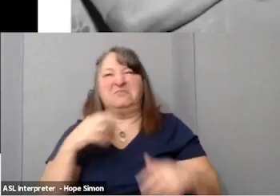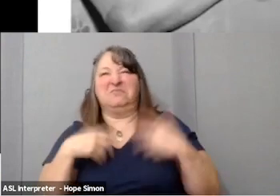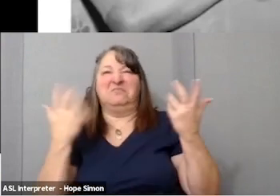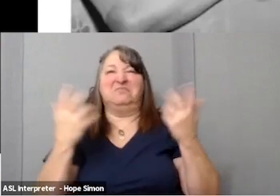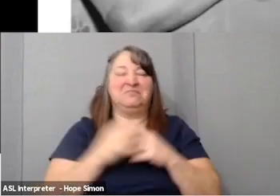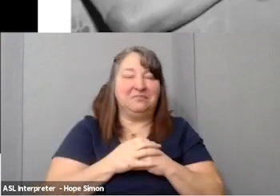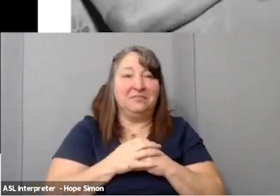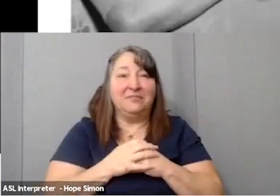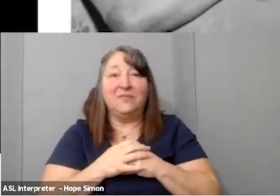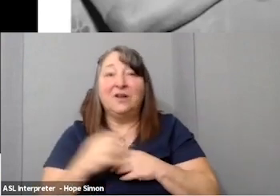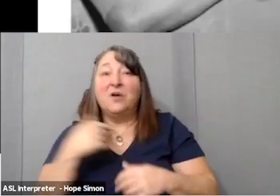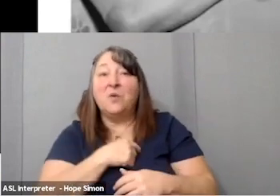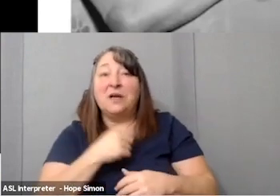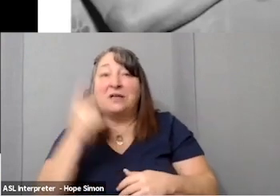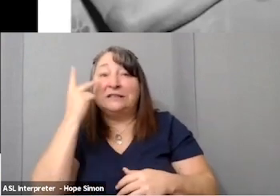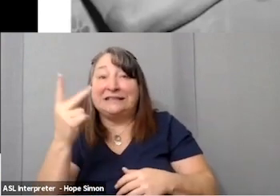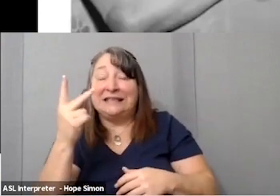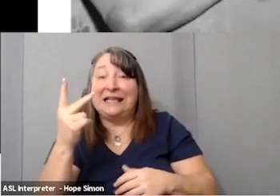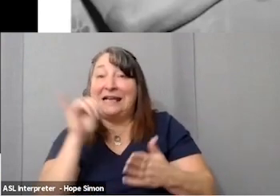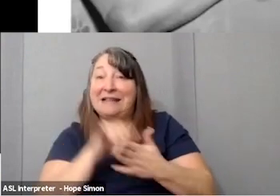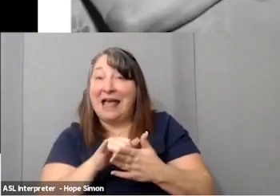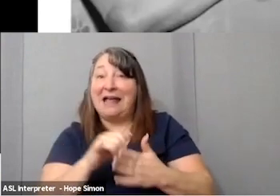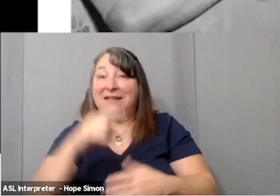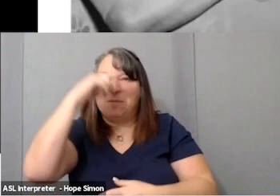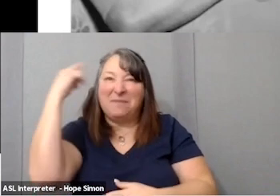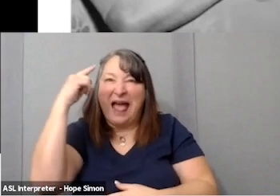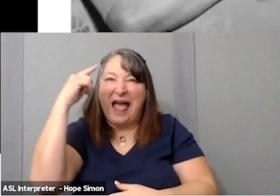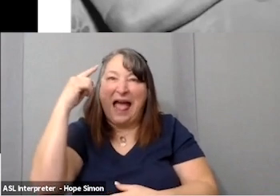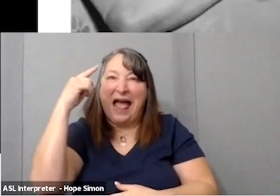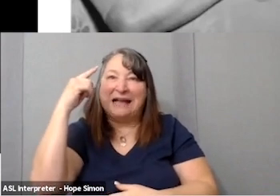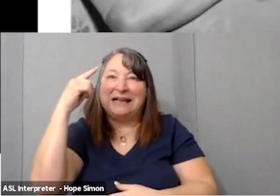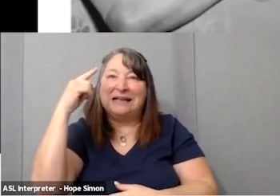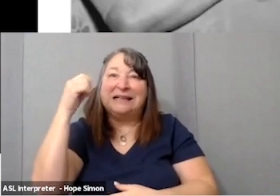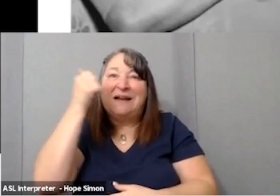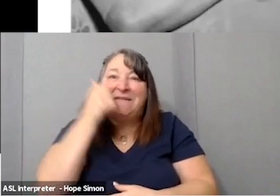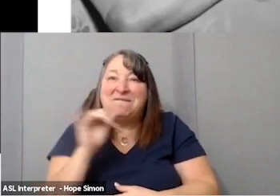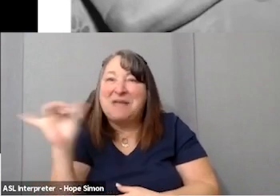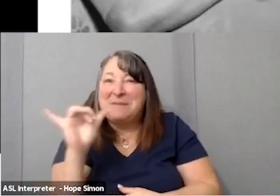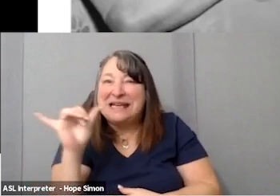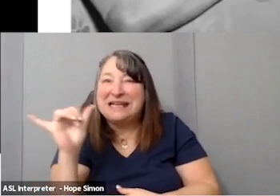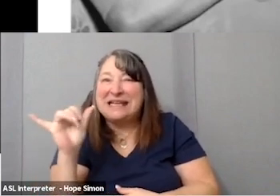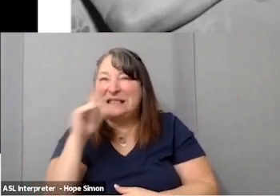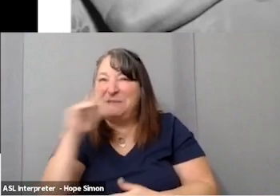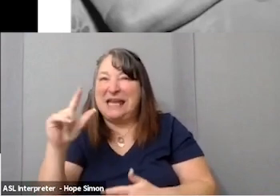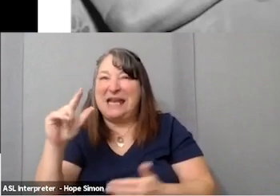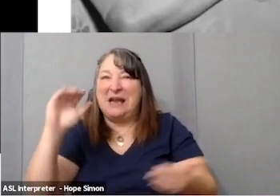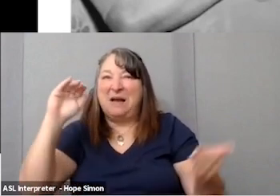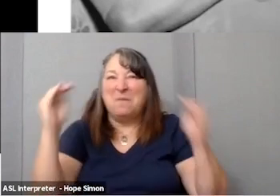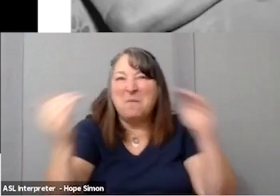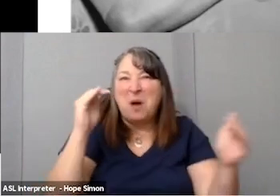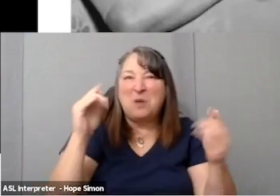seeing that the Black femininity is being opposed to white femininity here. So it's the idea